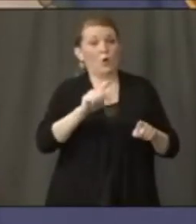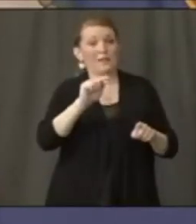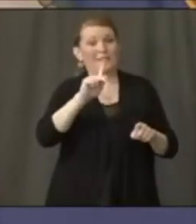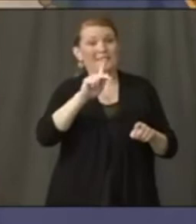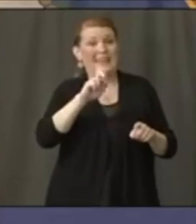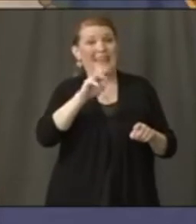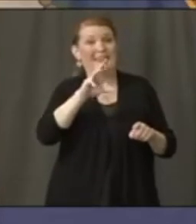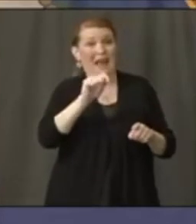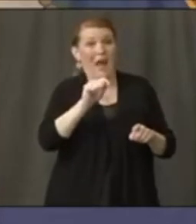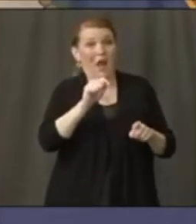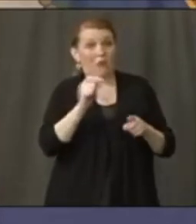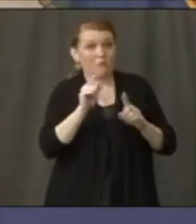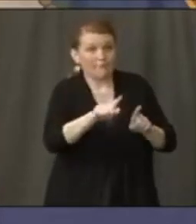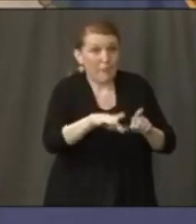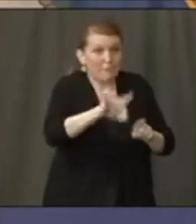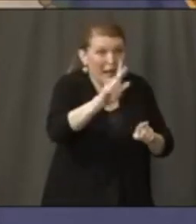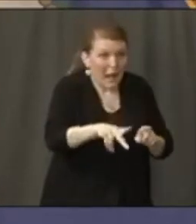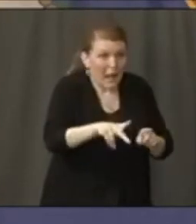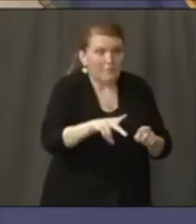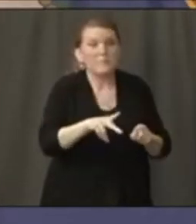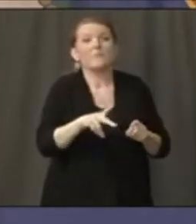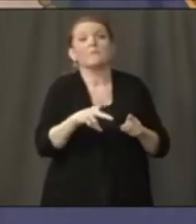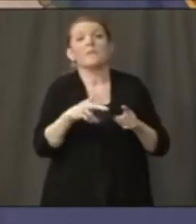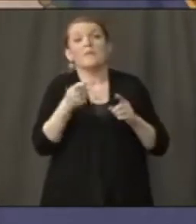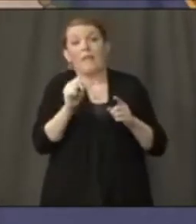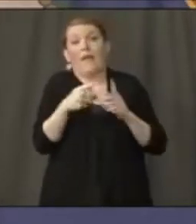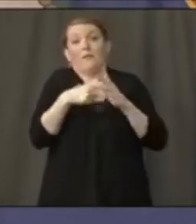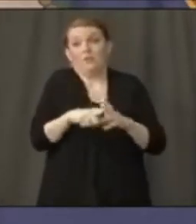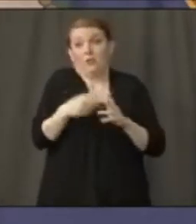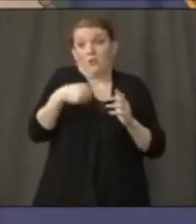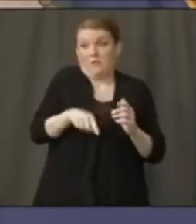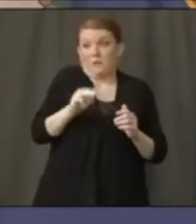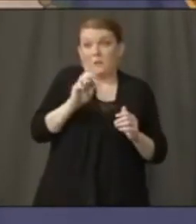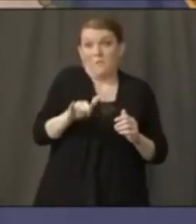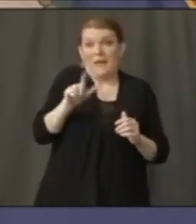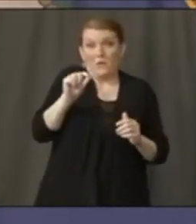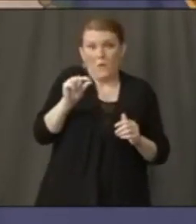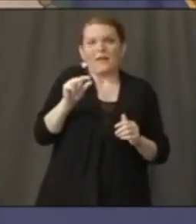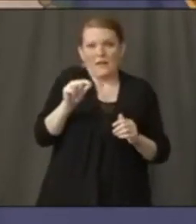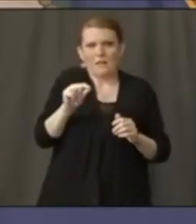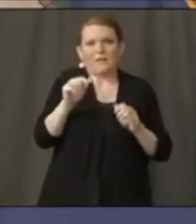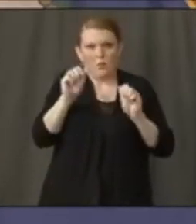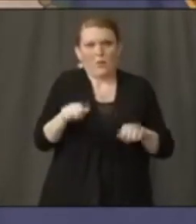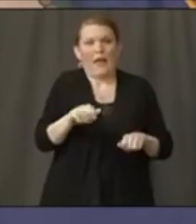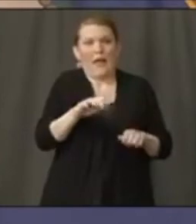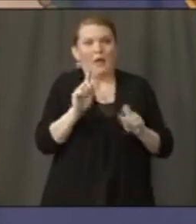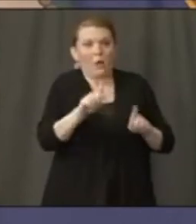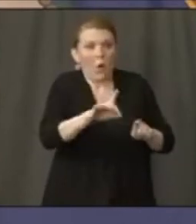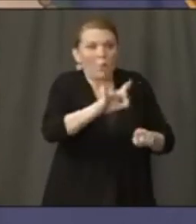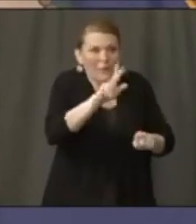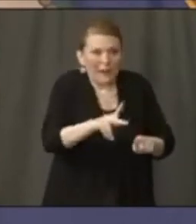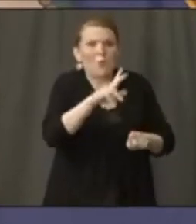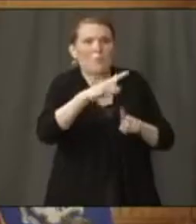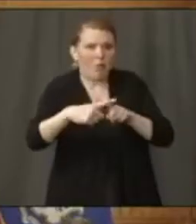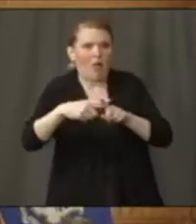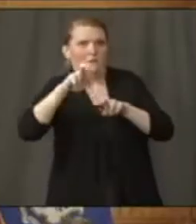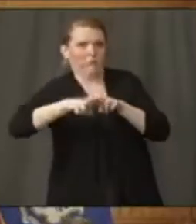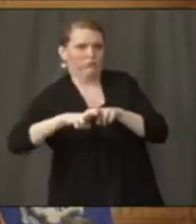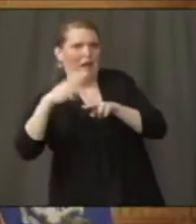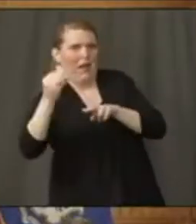eating outside there. With that, Max, happy to take any questions. CT News Junkie.